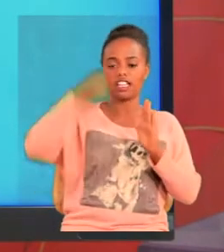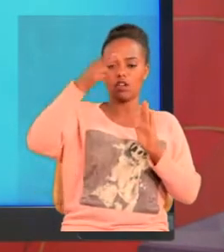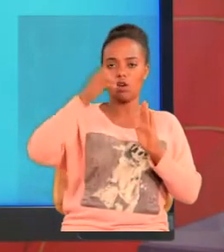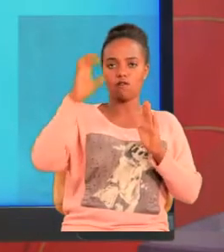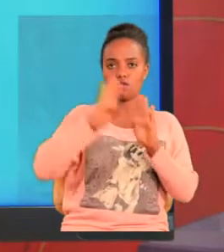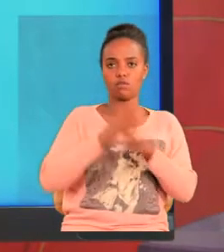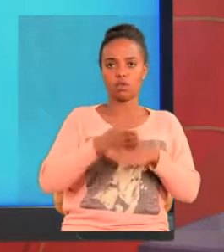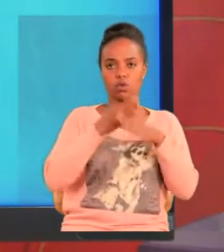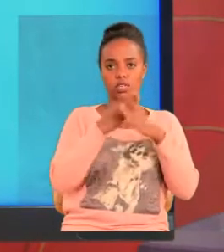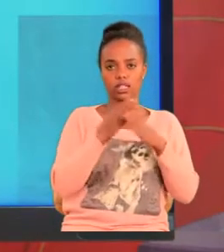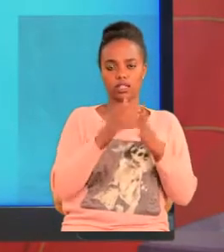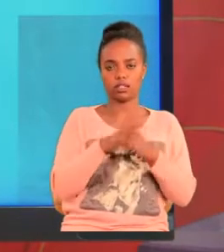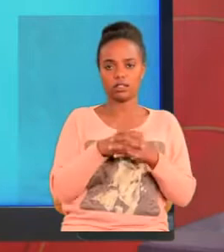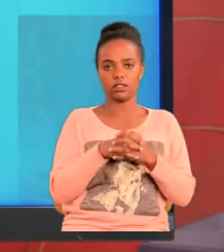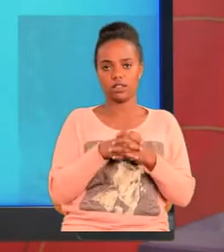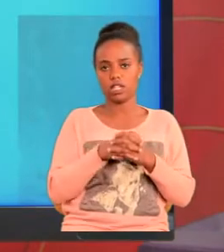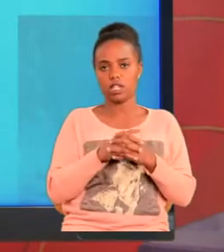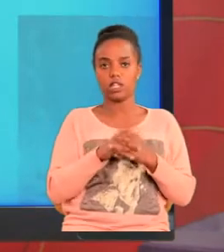this is the level ground.